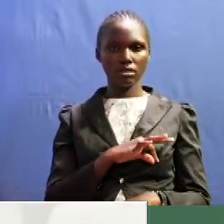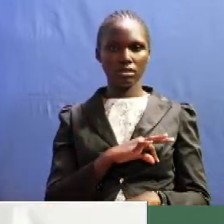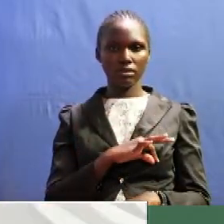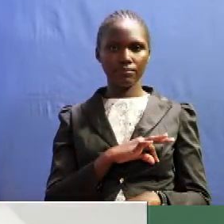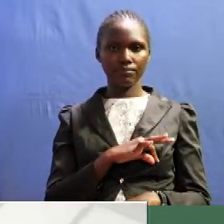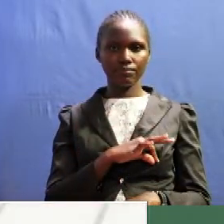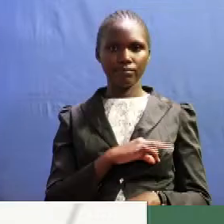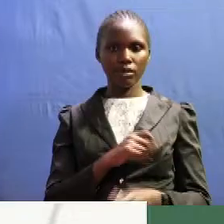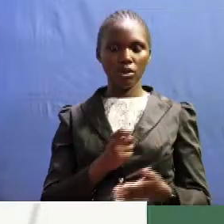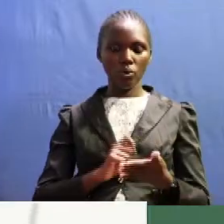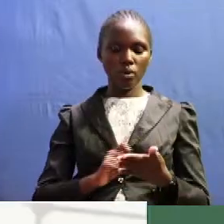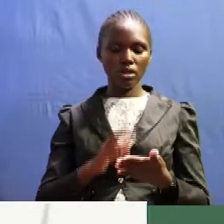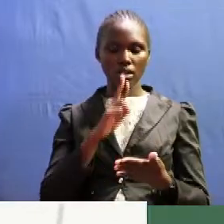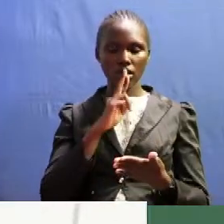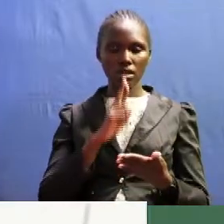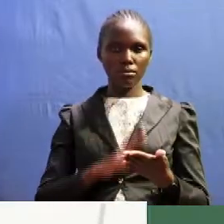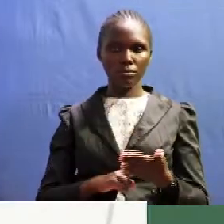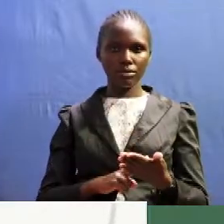to write reports